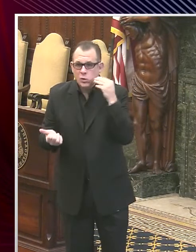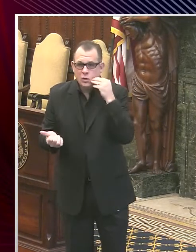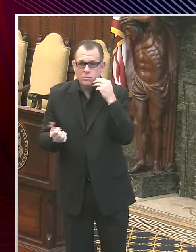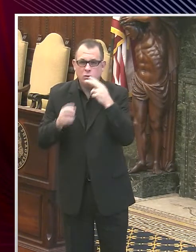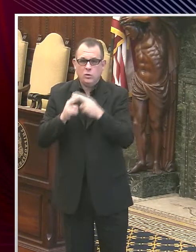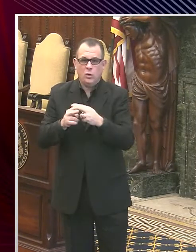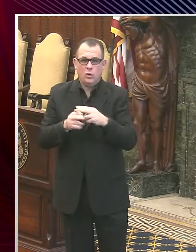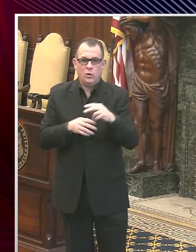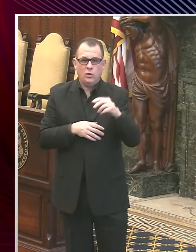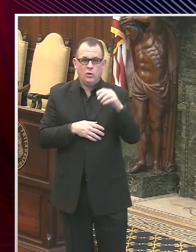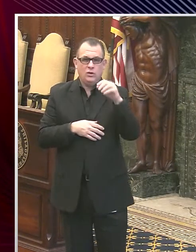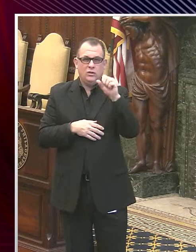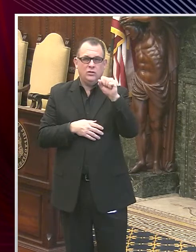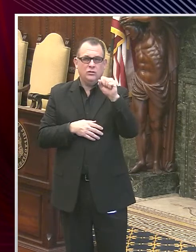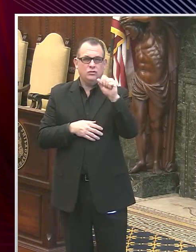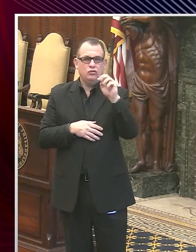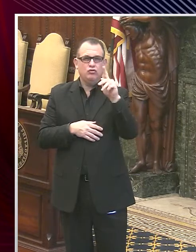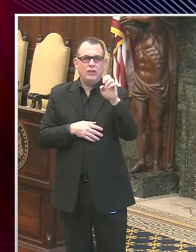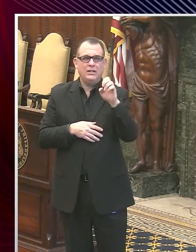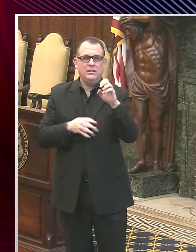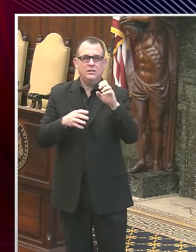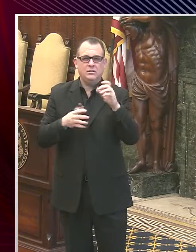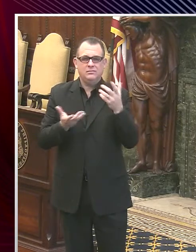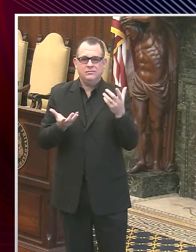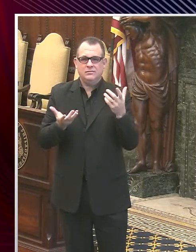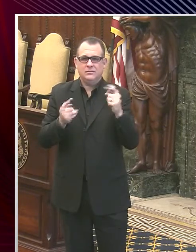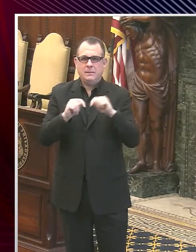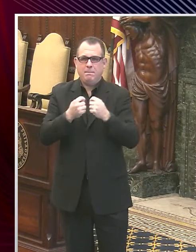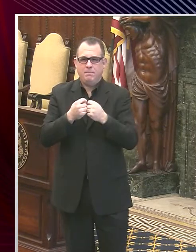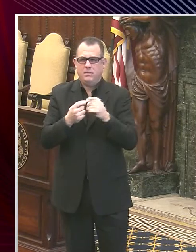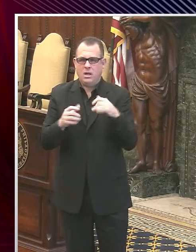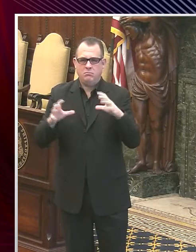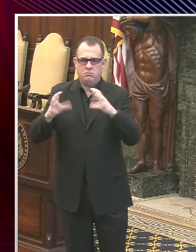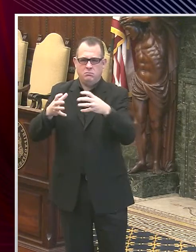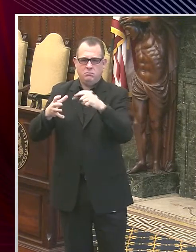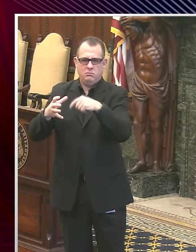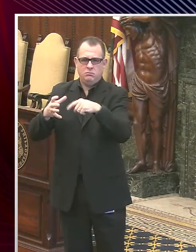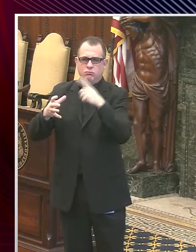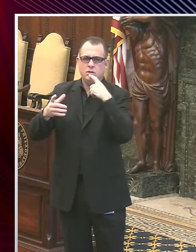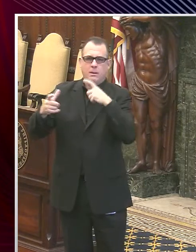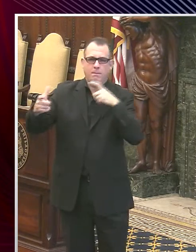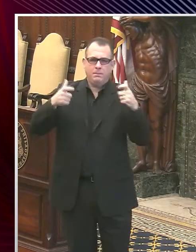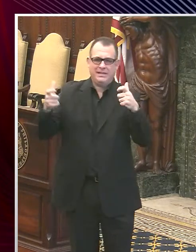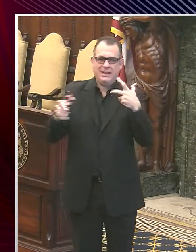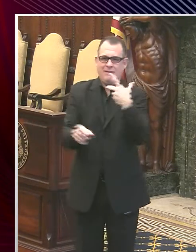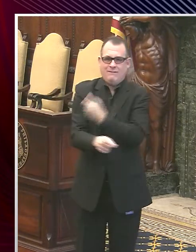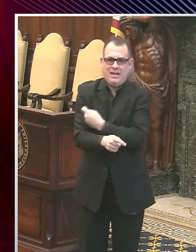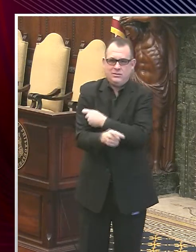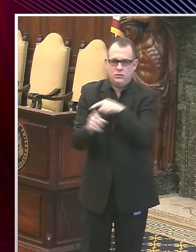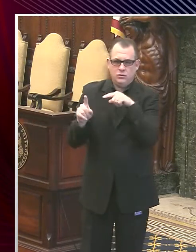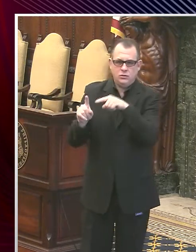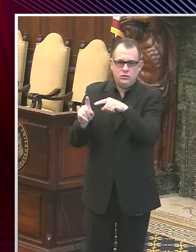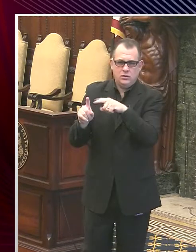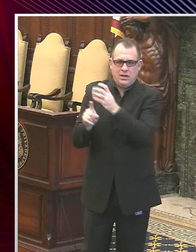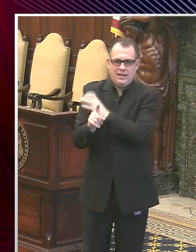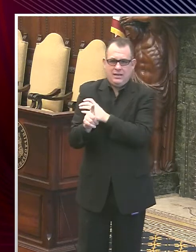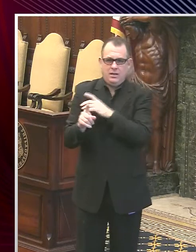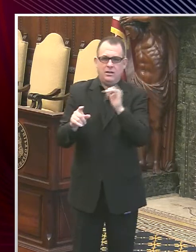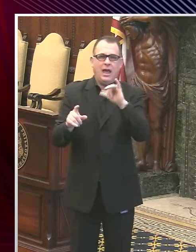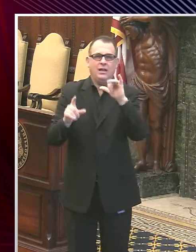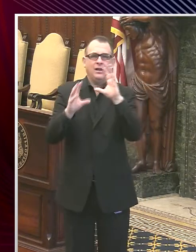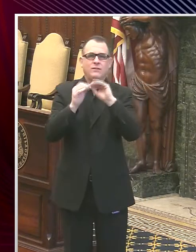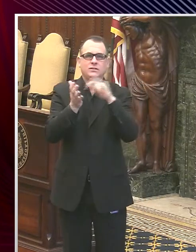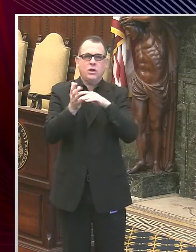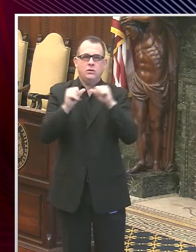strike teams to do those vaccinations on site. Then there will be mass vaccination clinics like the one you saw last week at the convention